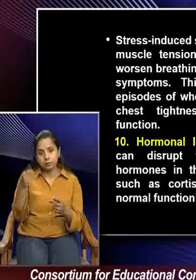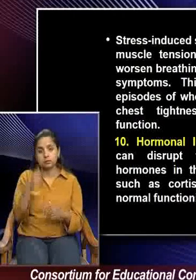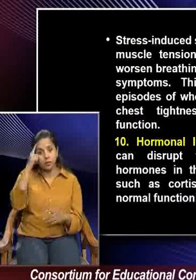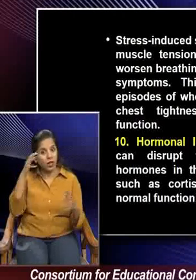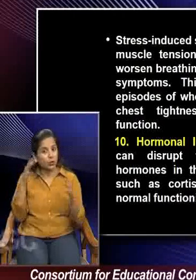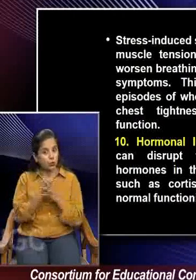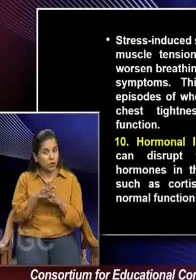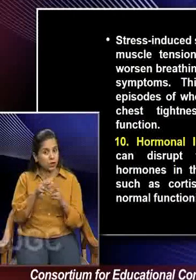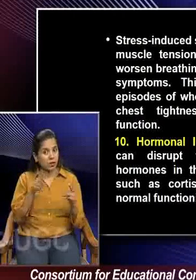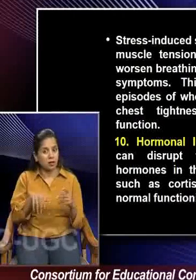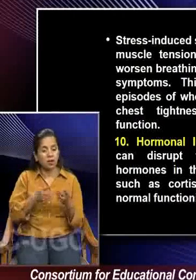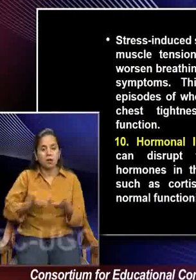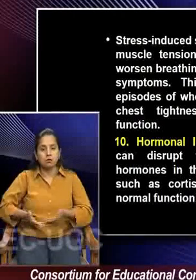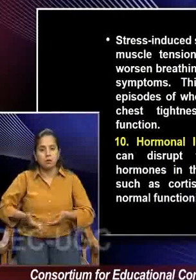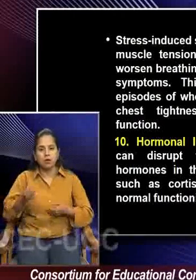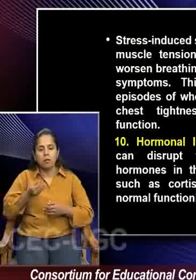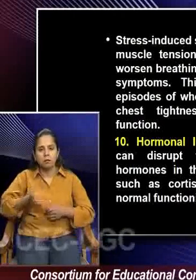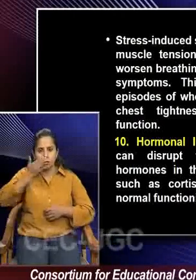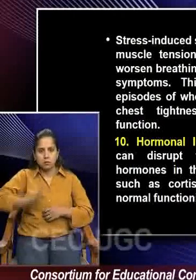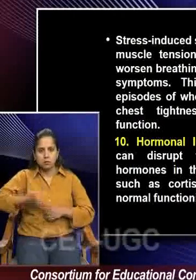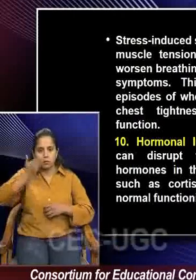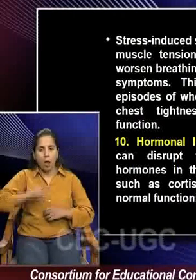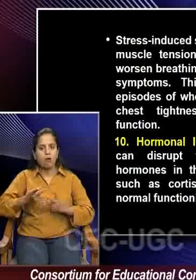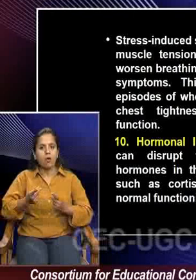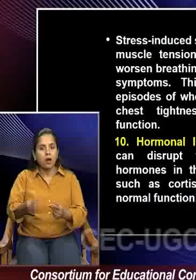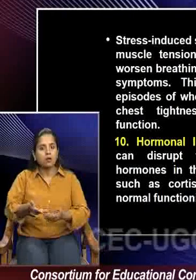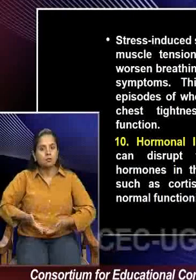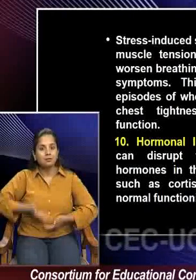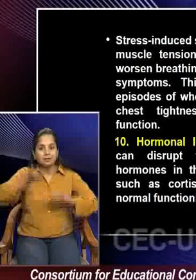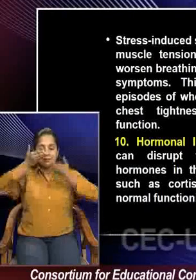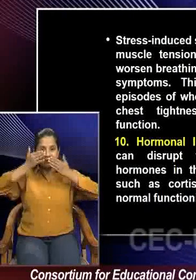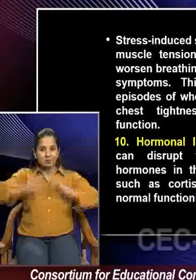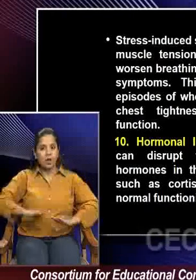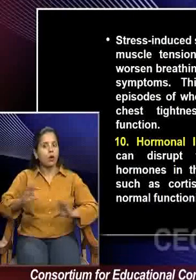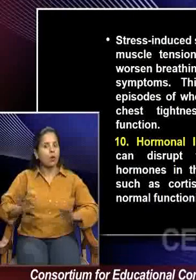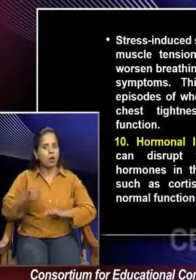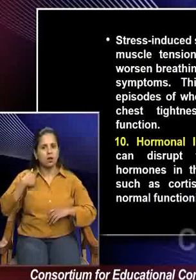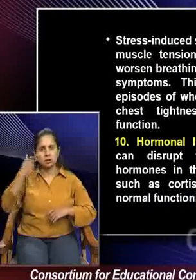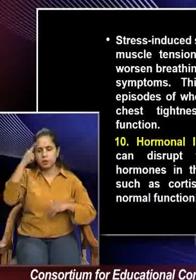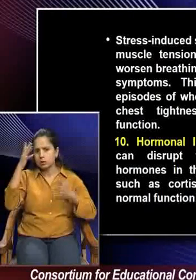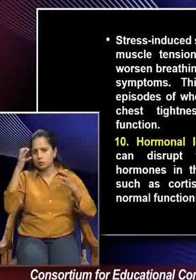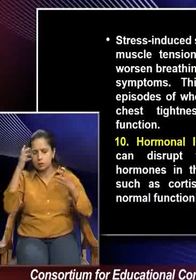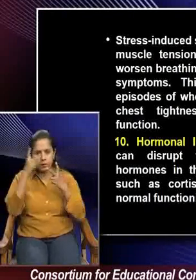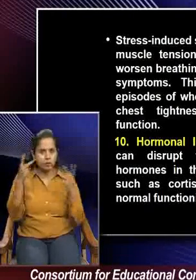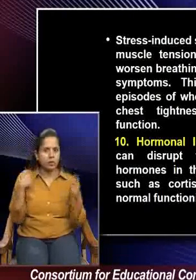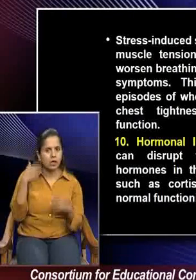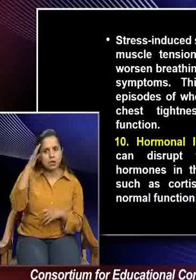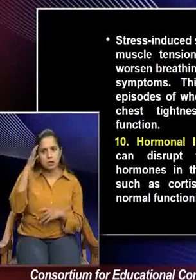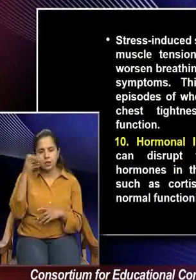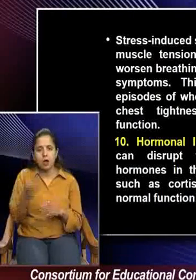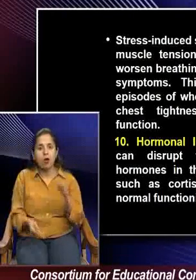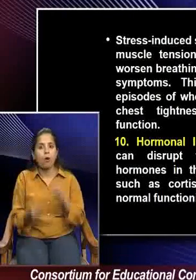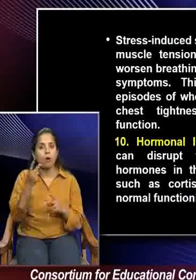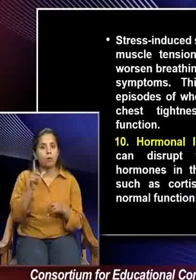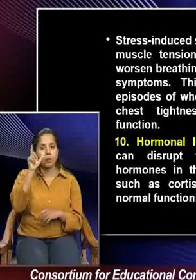Stress-related shallow breathing, increased muscle tension, and